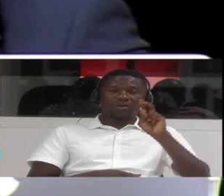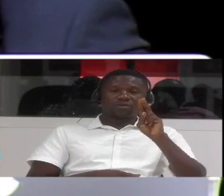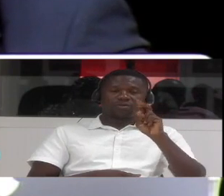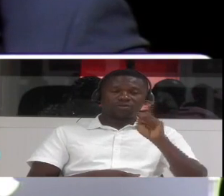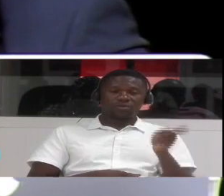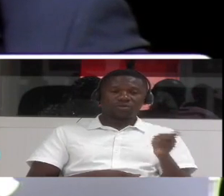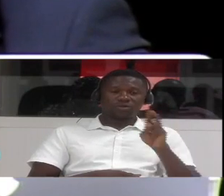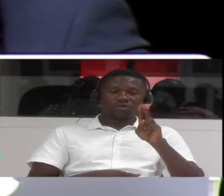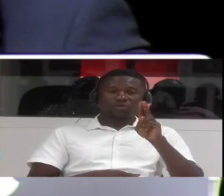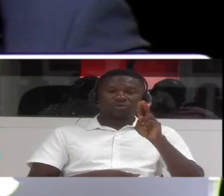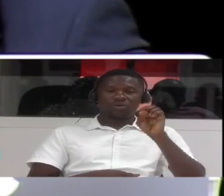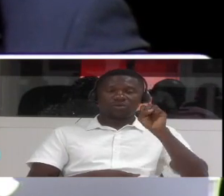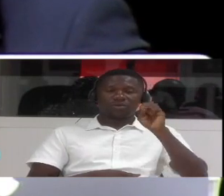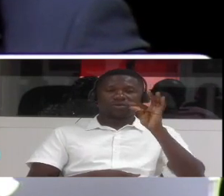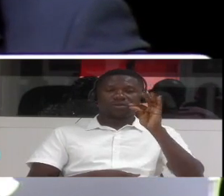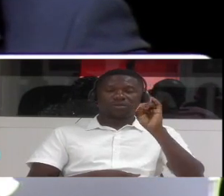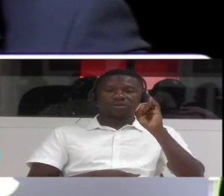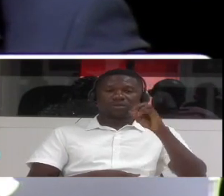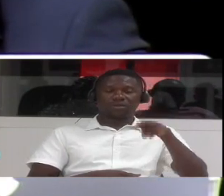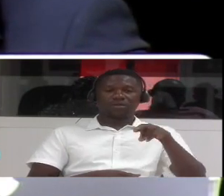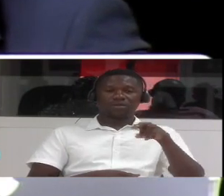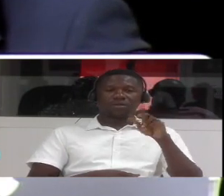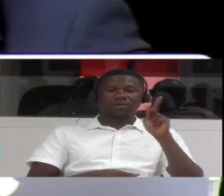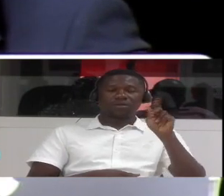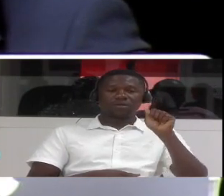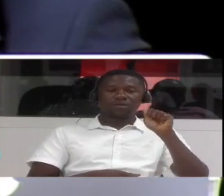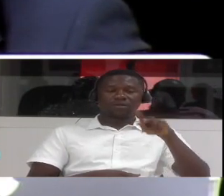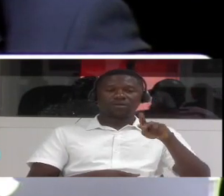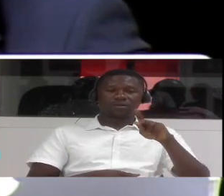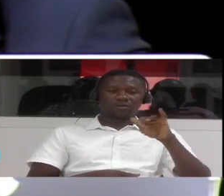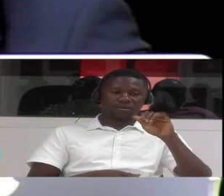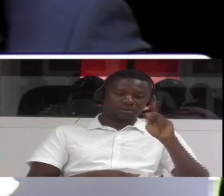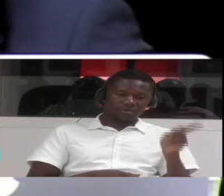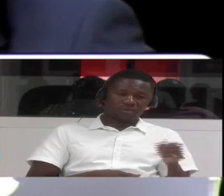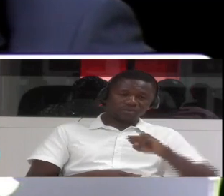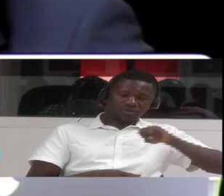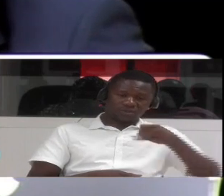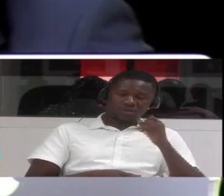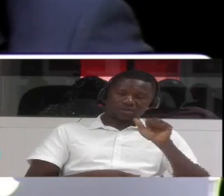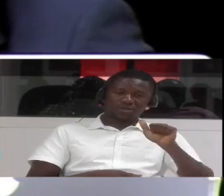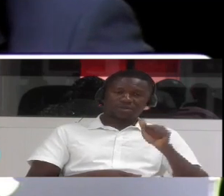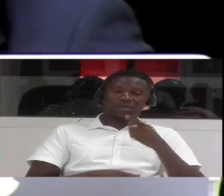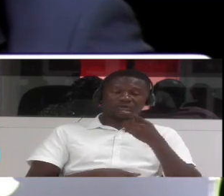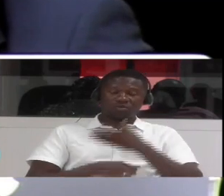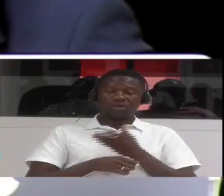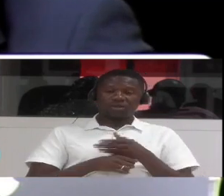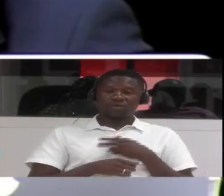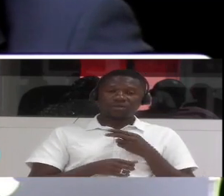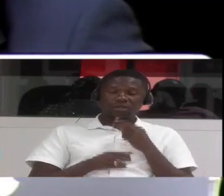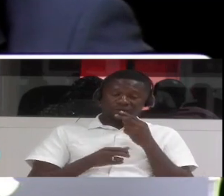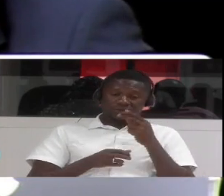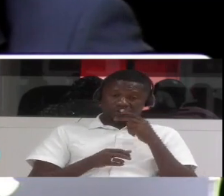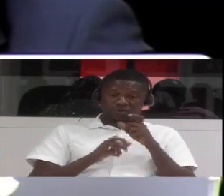Point, he too was arrested for taking pictures of riot police trying to control a large crowd outside